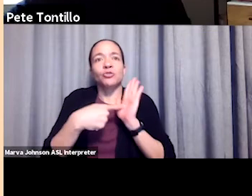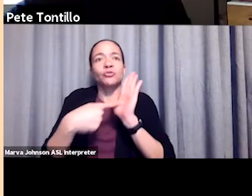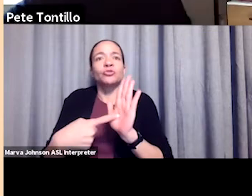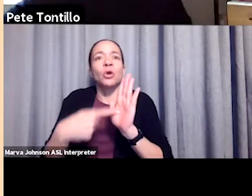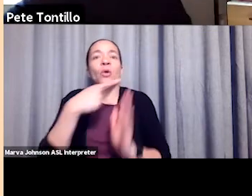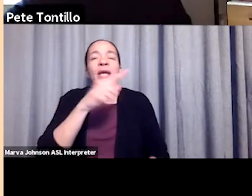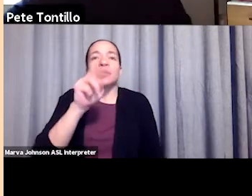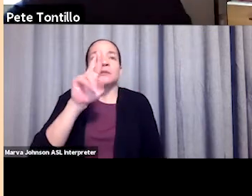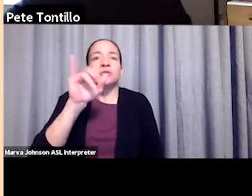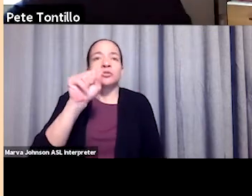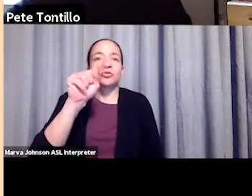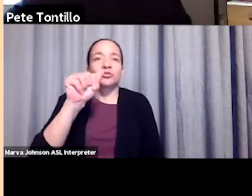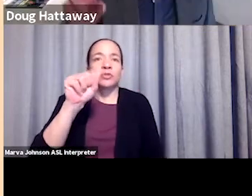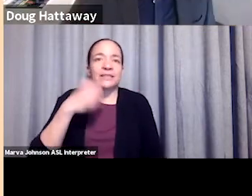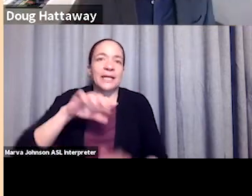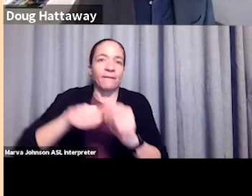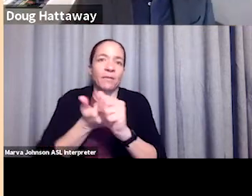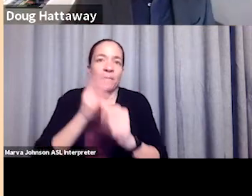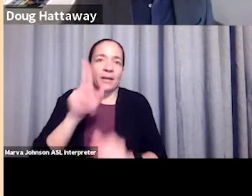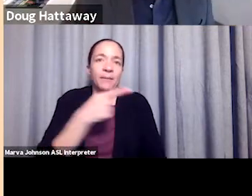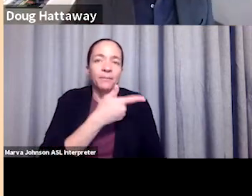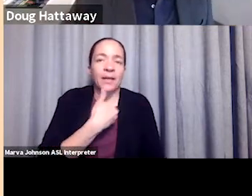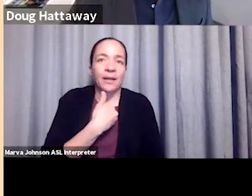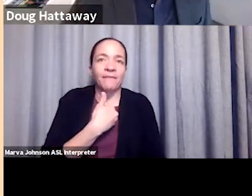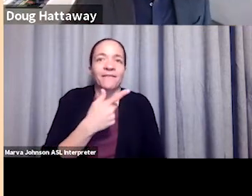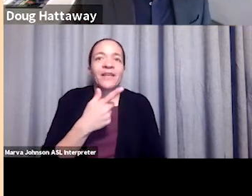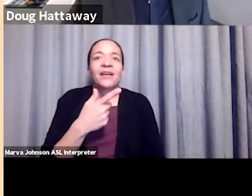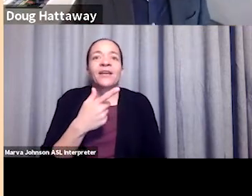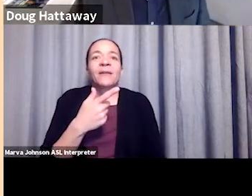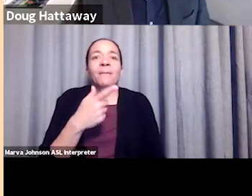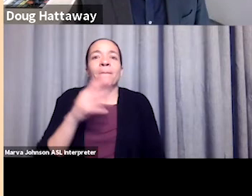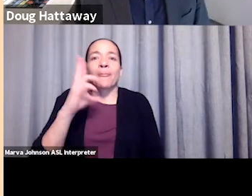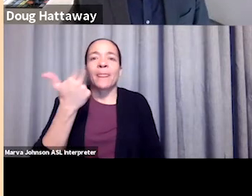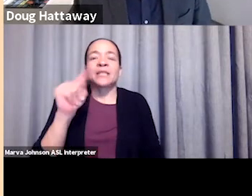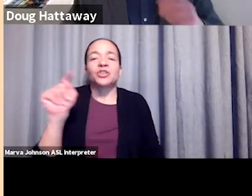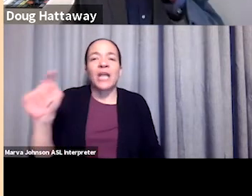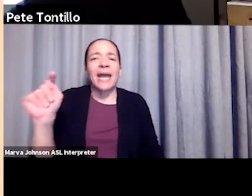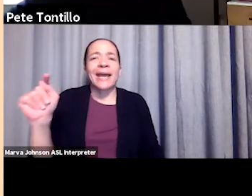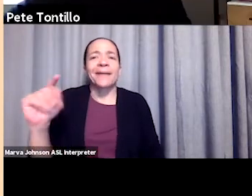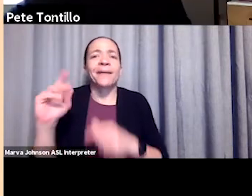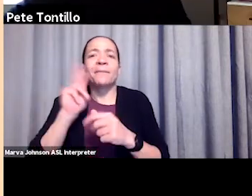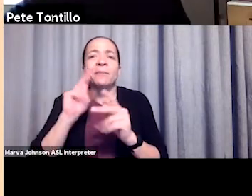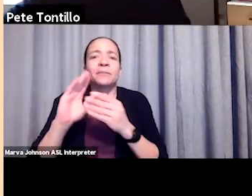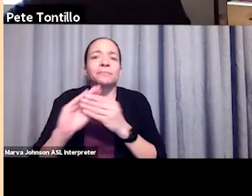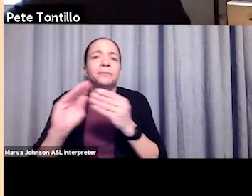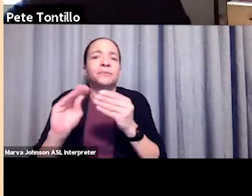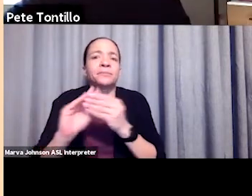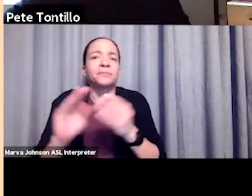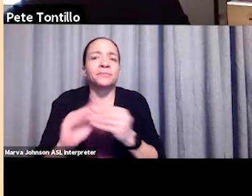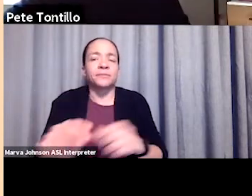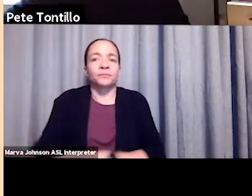backup. Yeah, so we've had that going on in the chat that people are having trouble with. Apologies, everyone couldn't see.